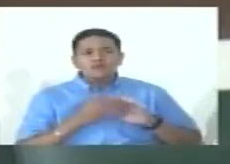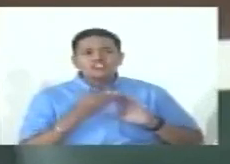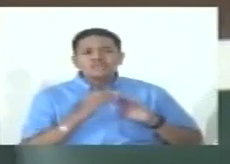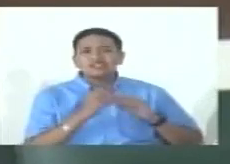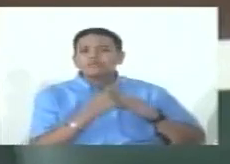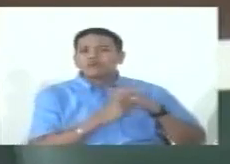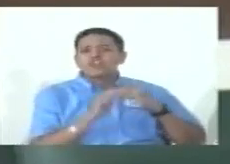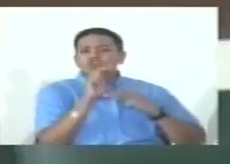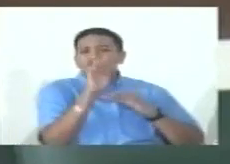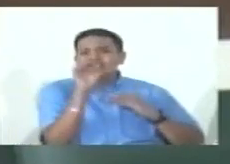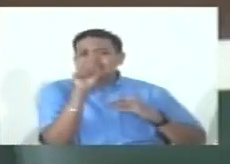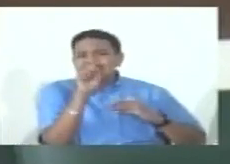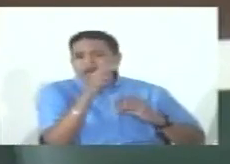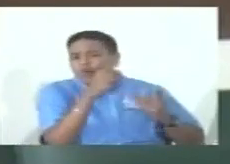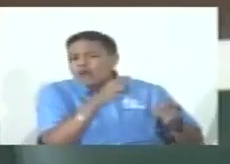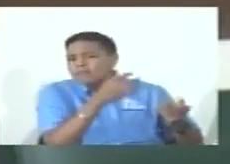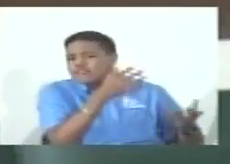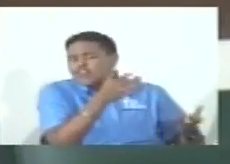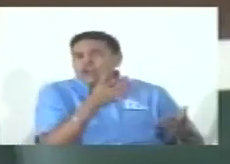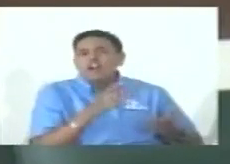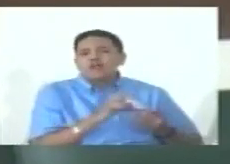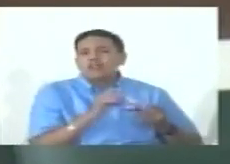parish and in her